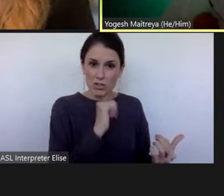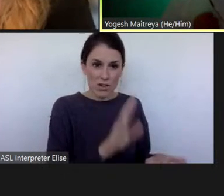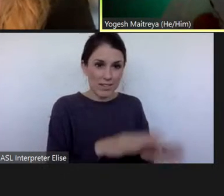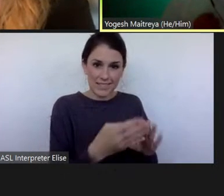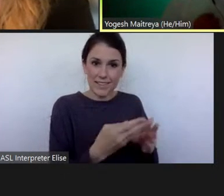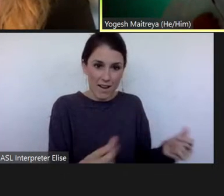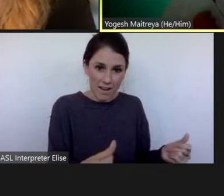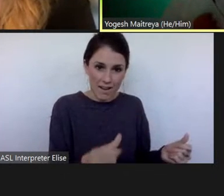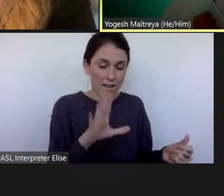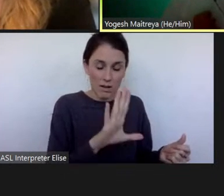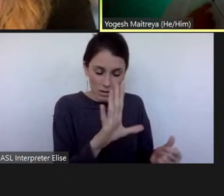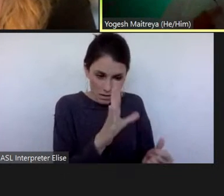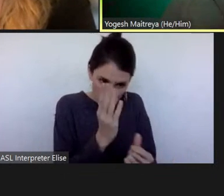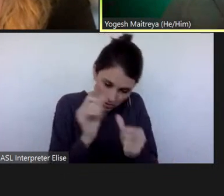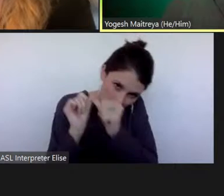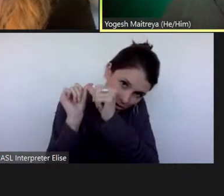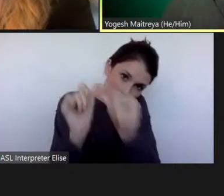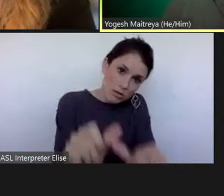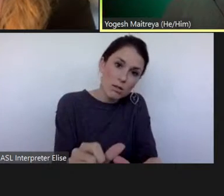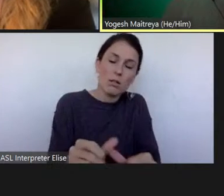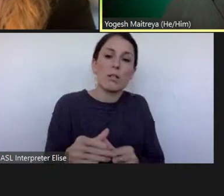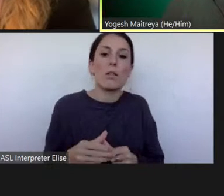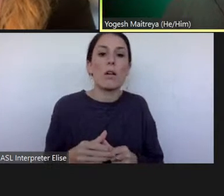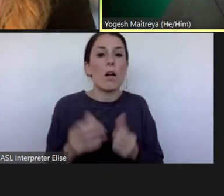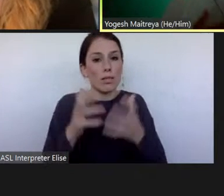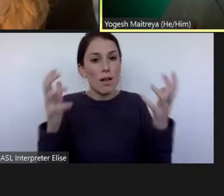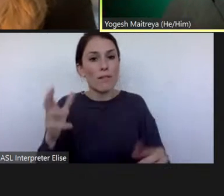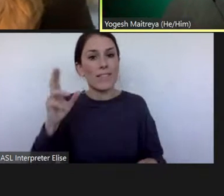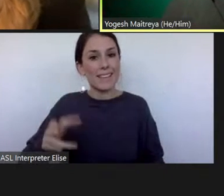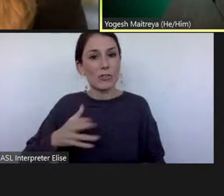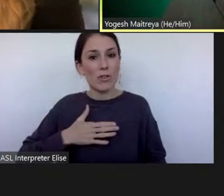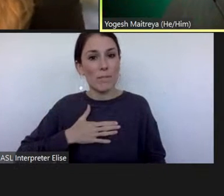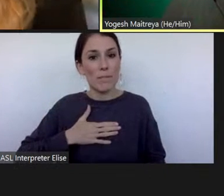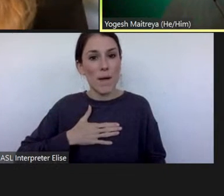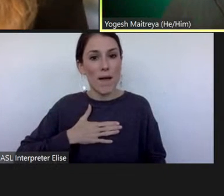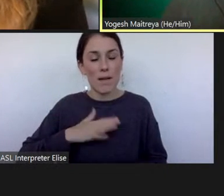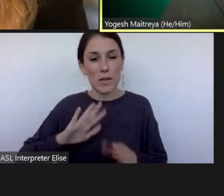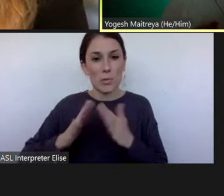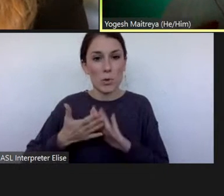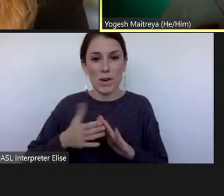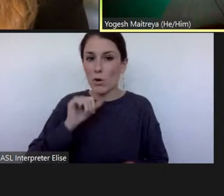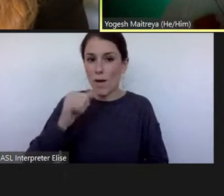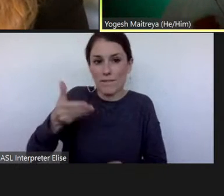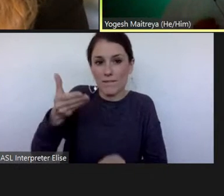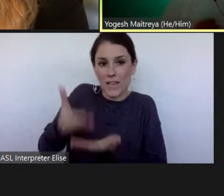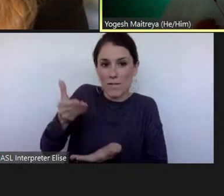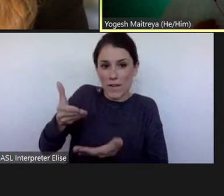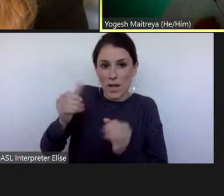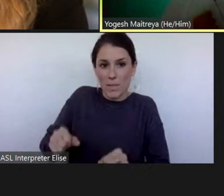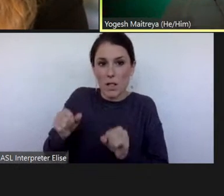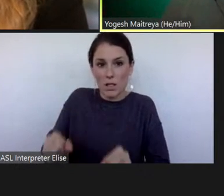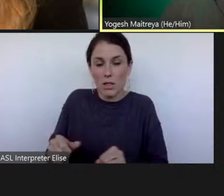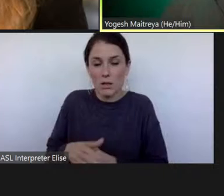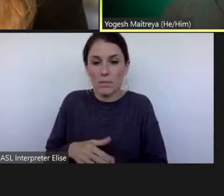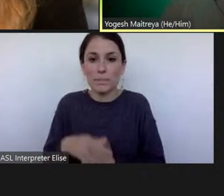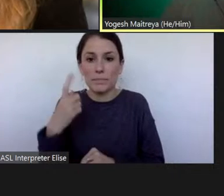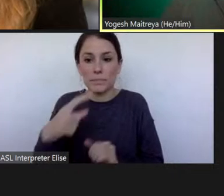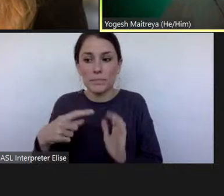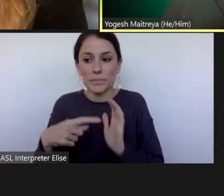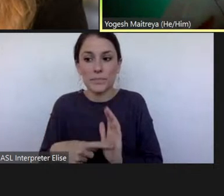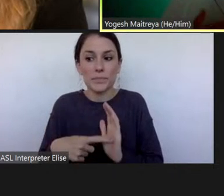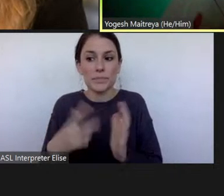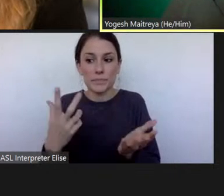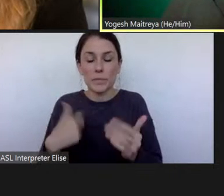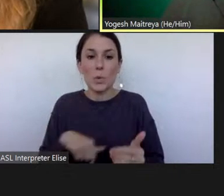Much of the history of my community is not verifiable. Like we in the third world